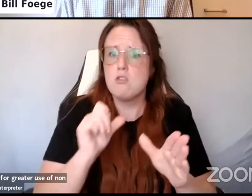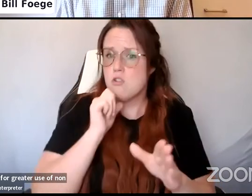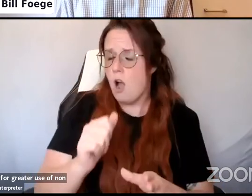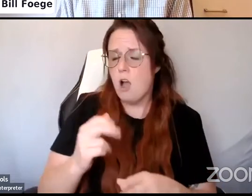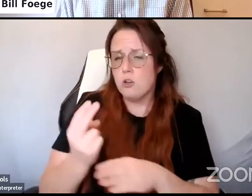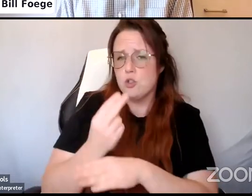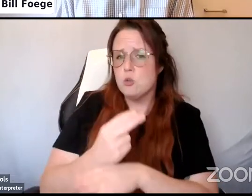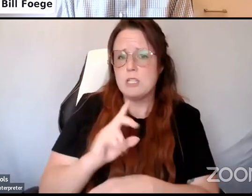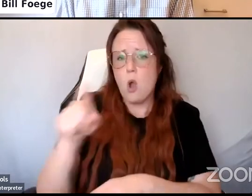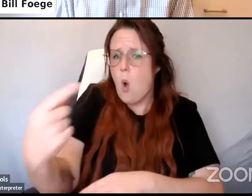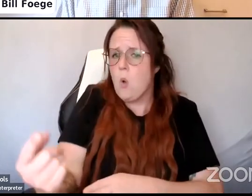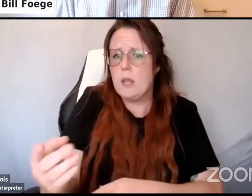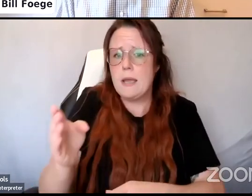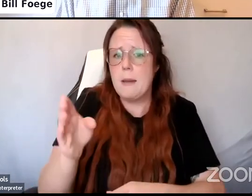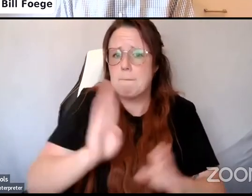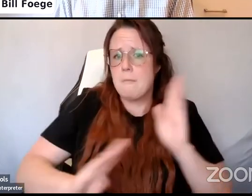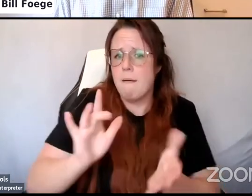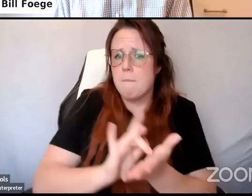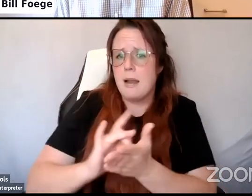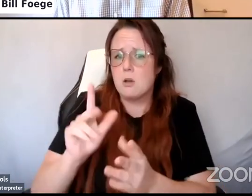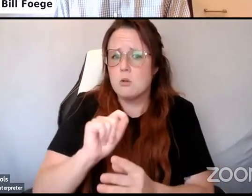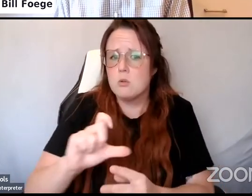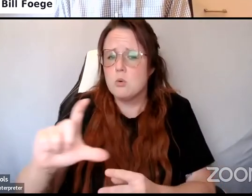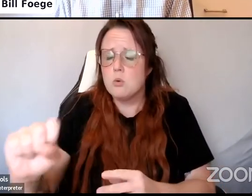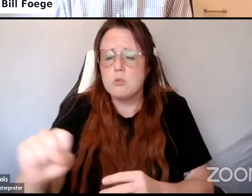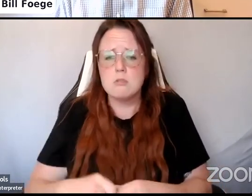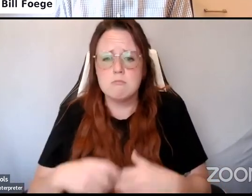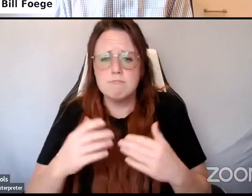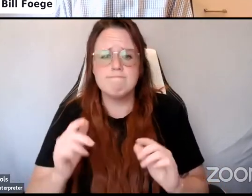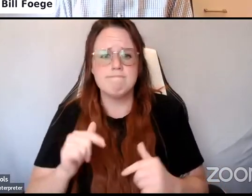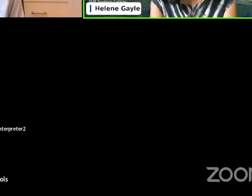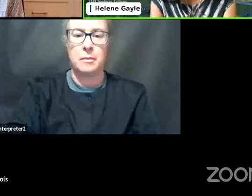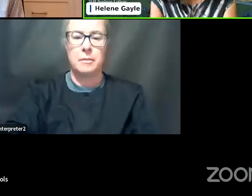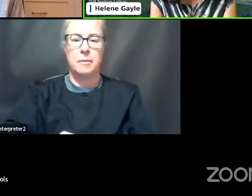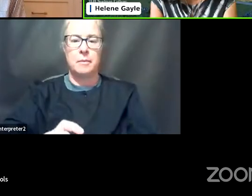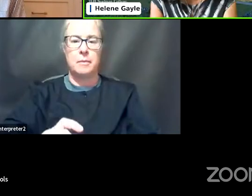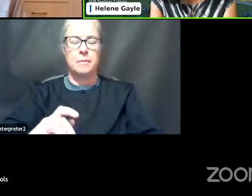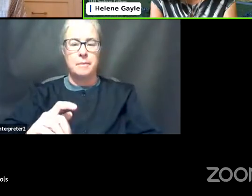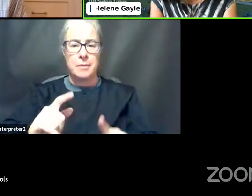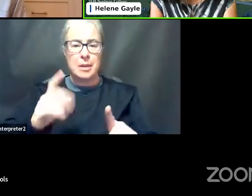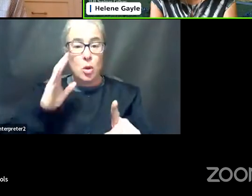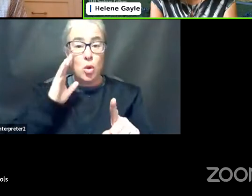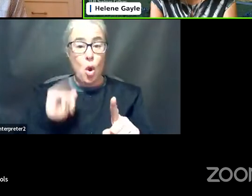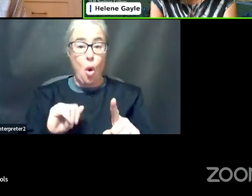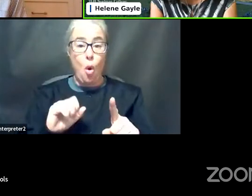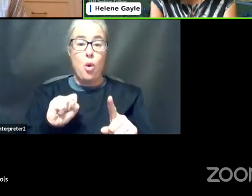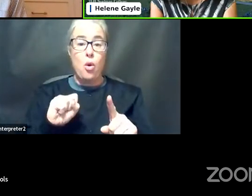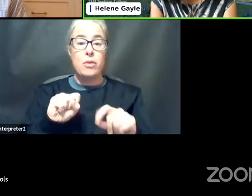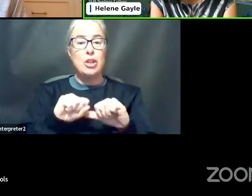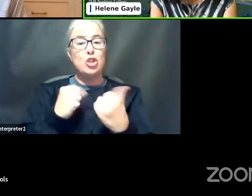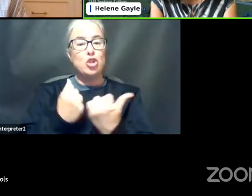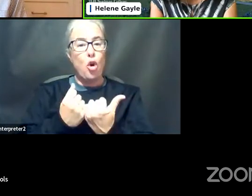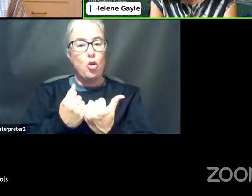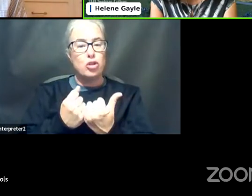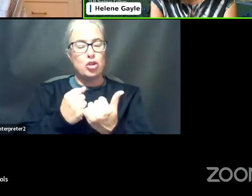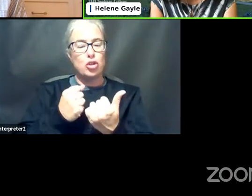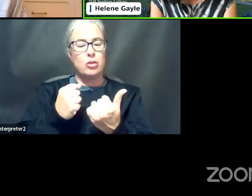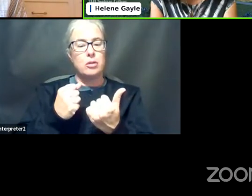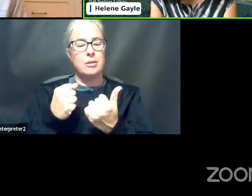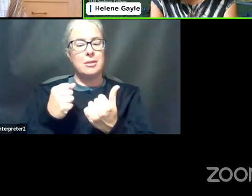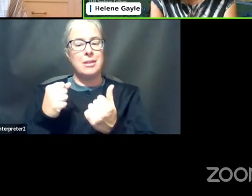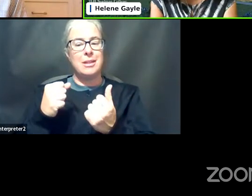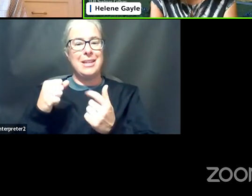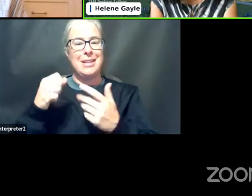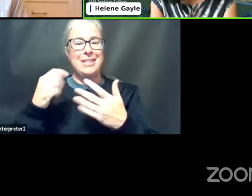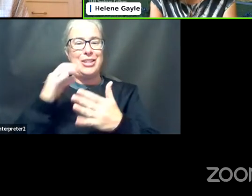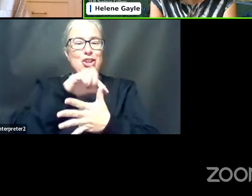well you know as we know um the social determinants of Health contribute more to health status than